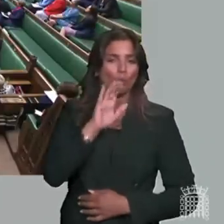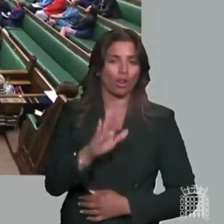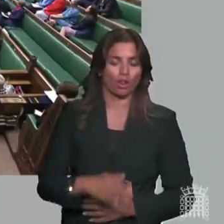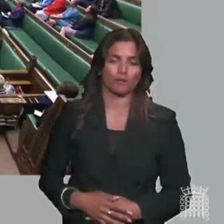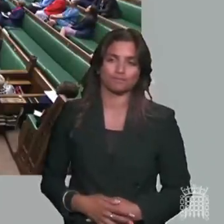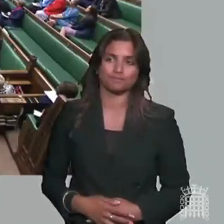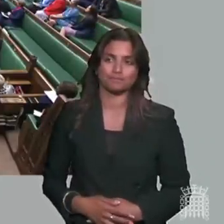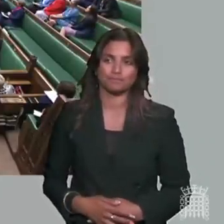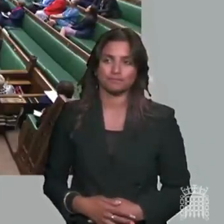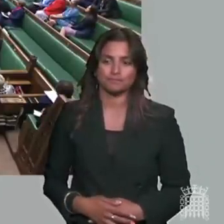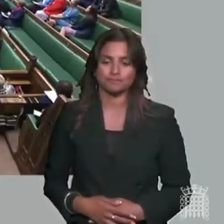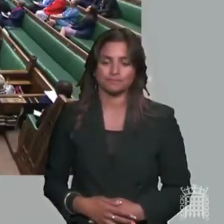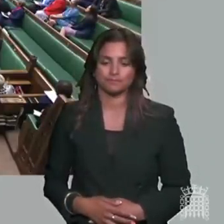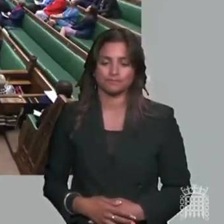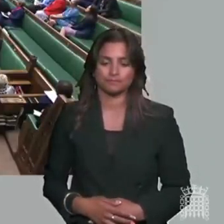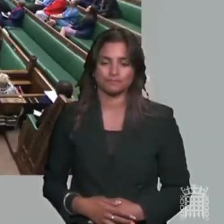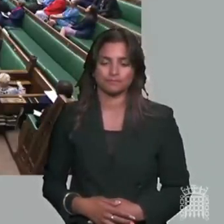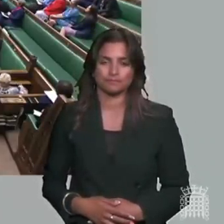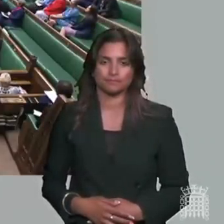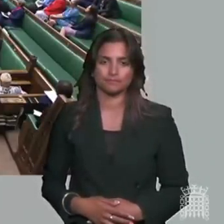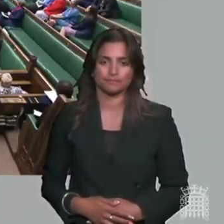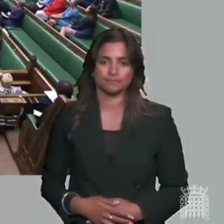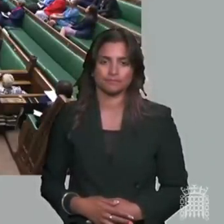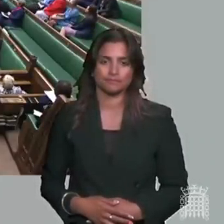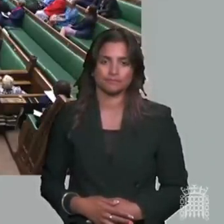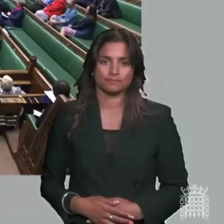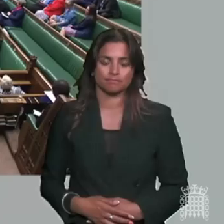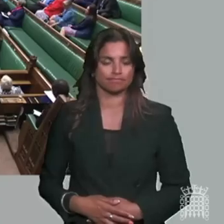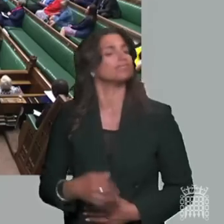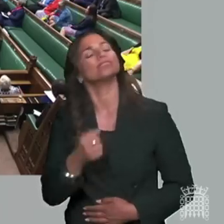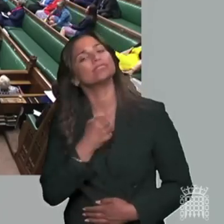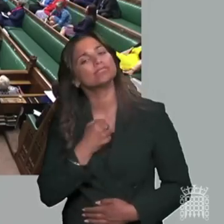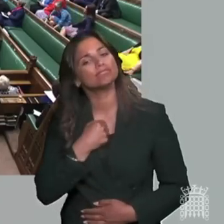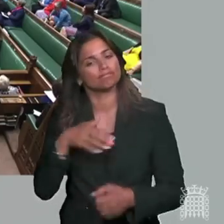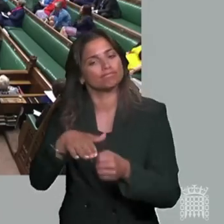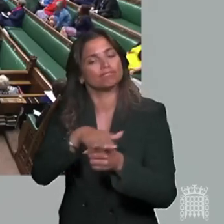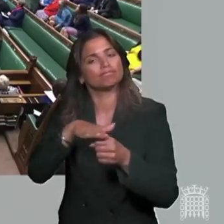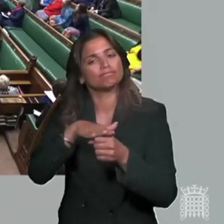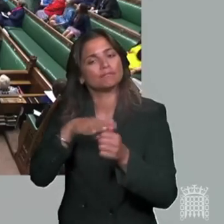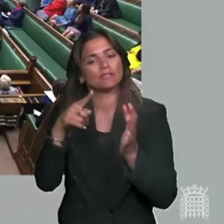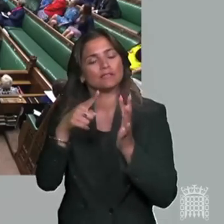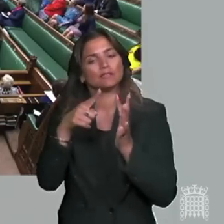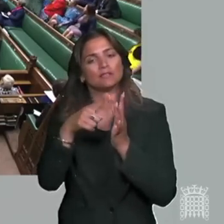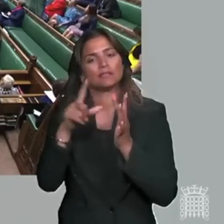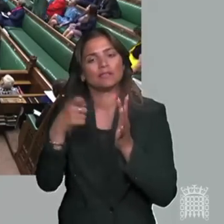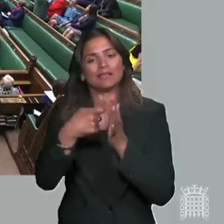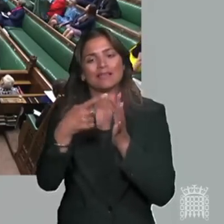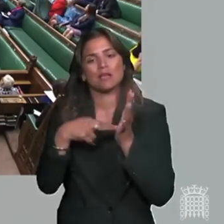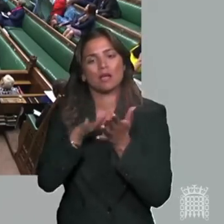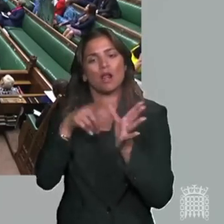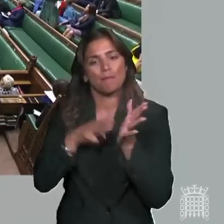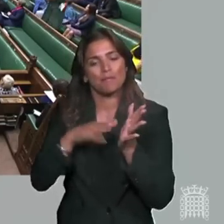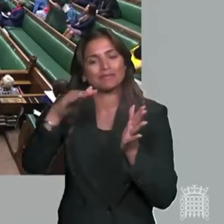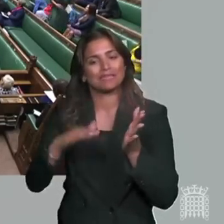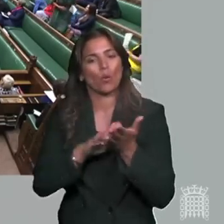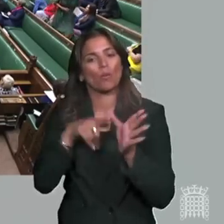Mr Speaker. Mr Speaker, my constituents in Ickenham and South Hayfield benefit enormously from the work of